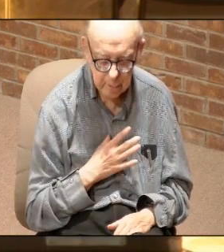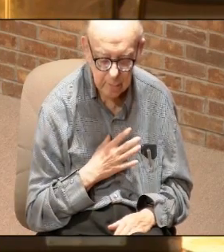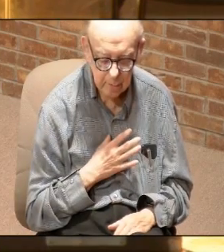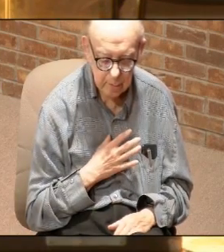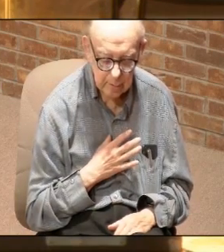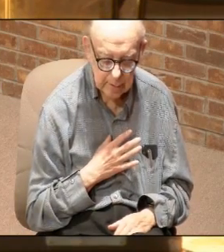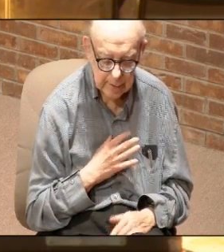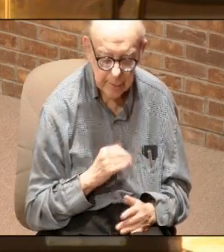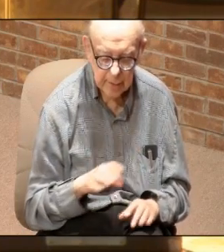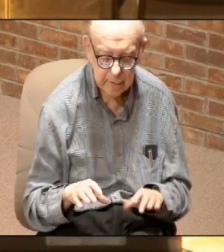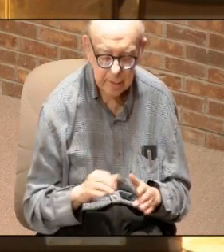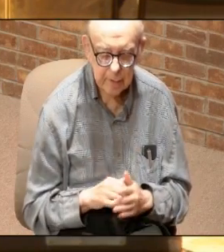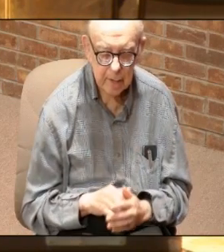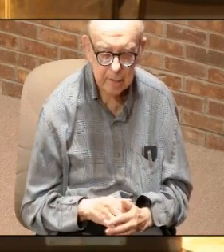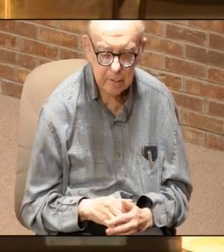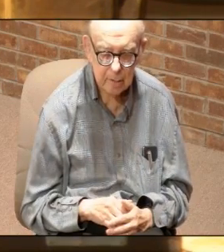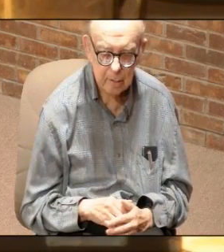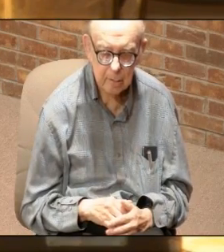that did it.